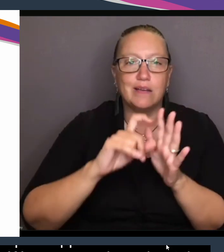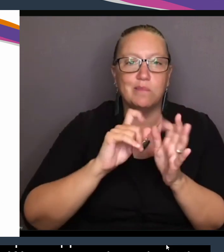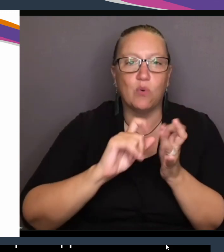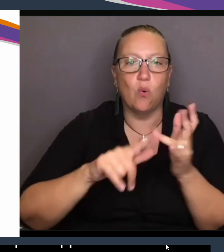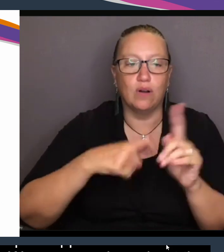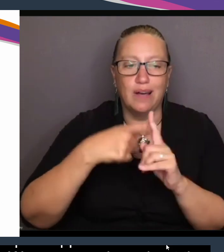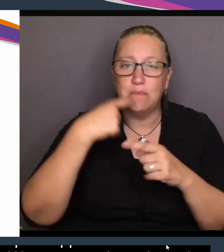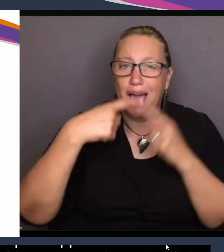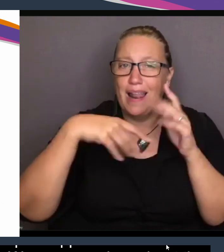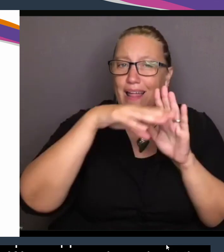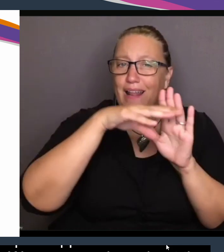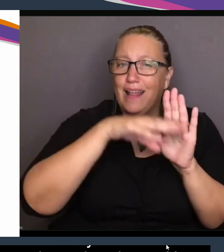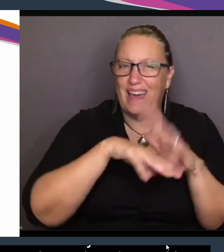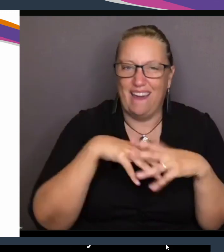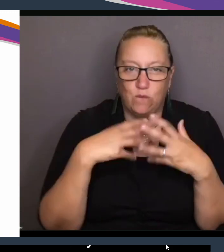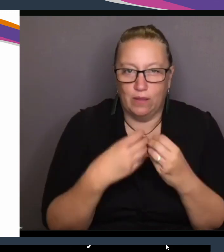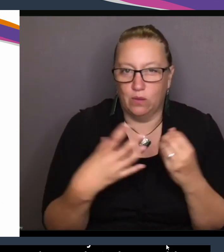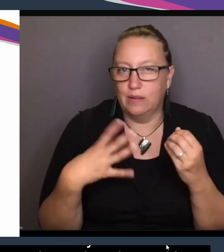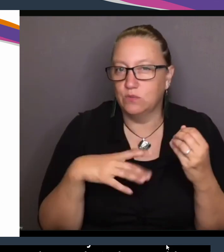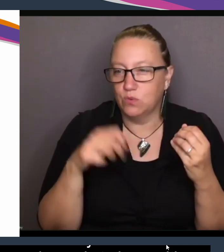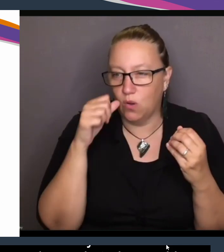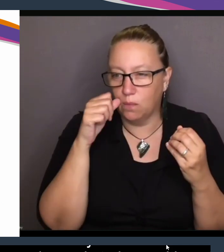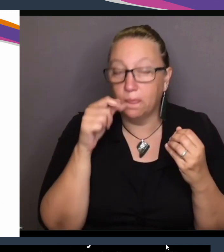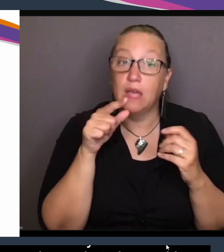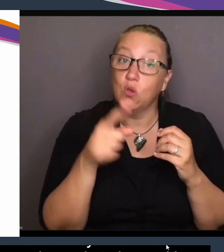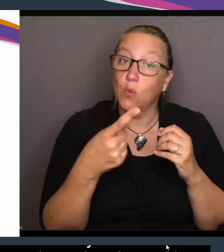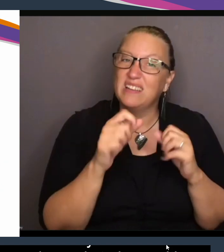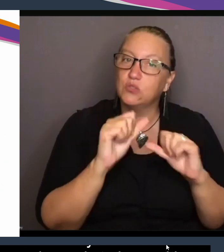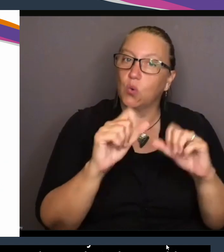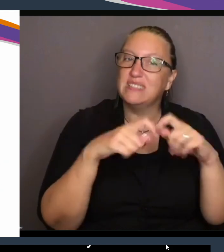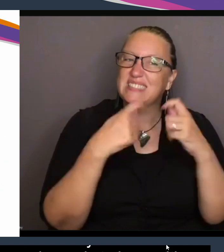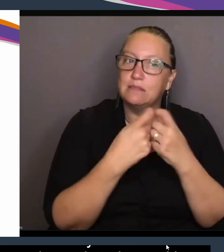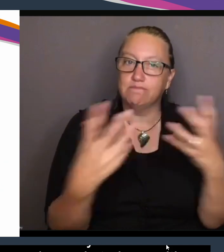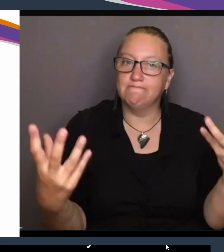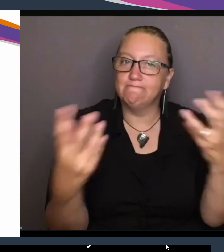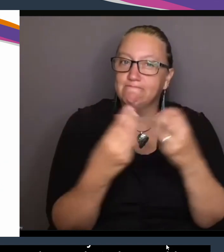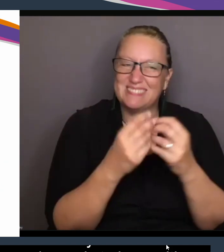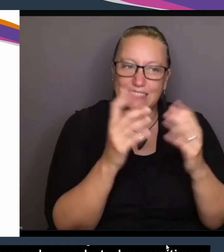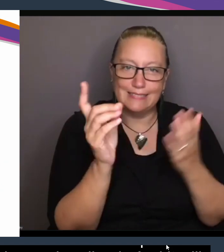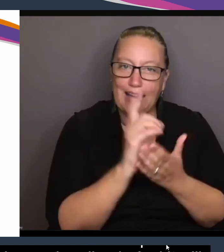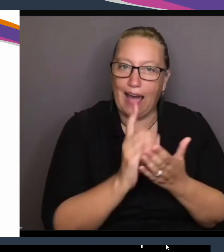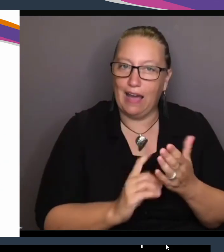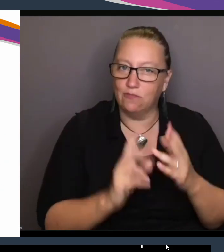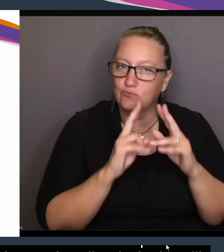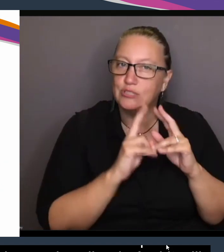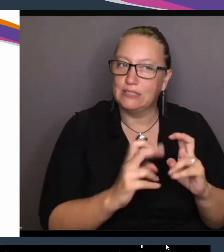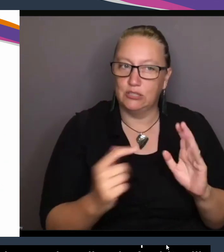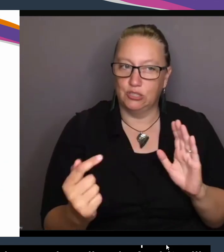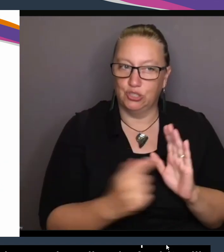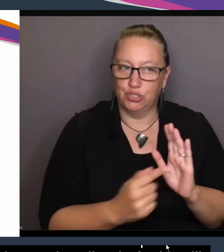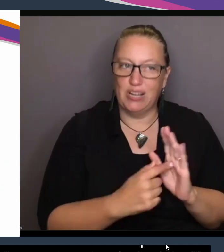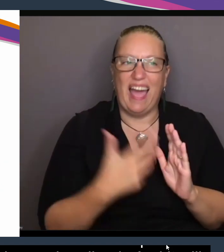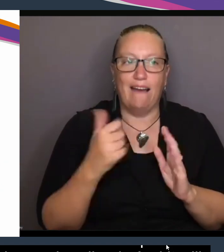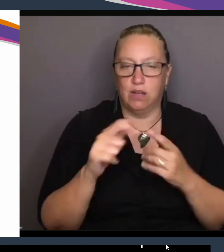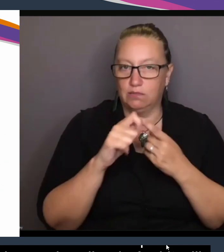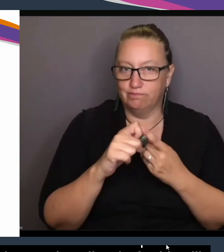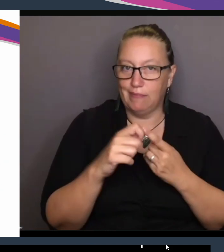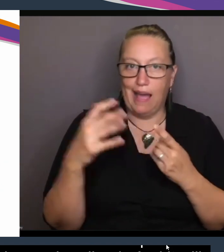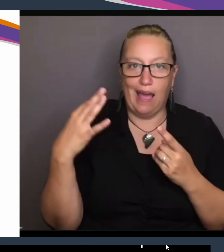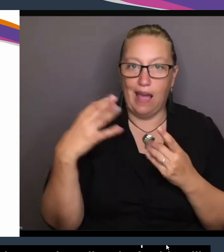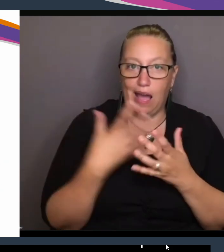essential guide as you and your teams are coming together to design the research. So what's in it? The application